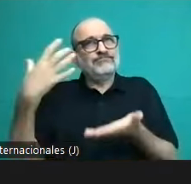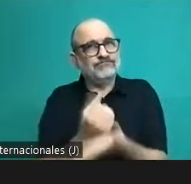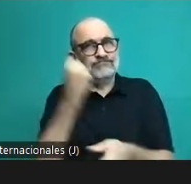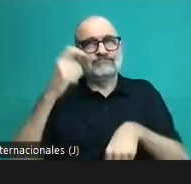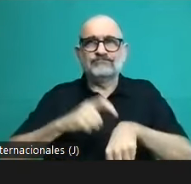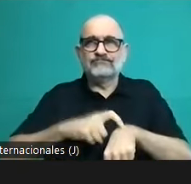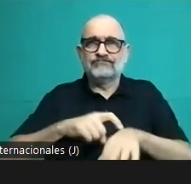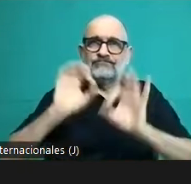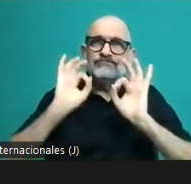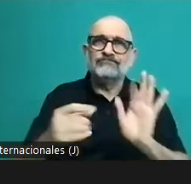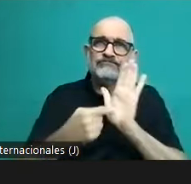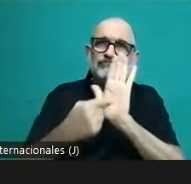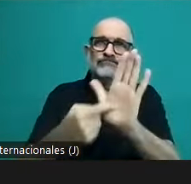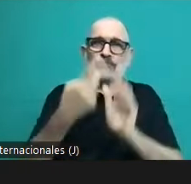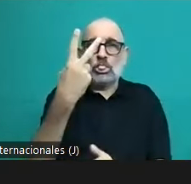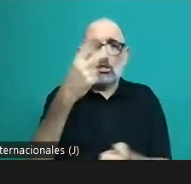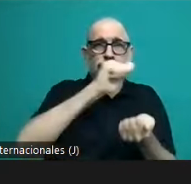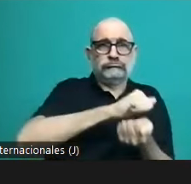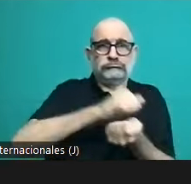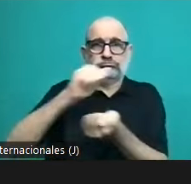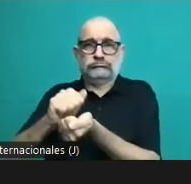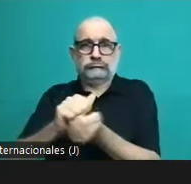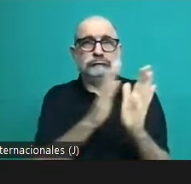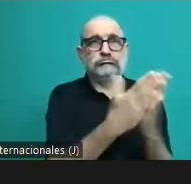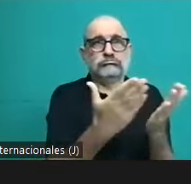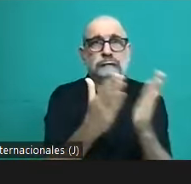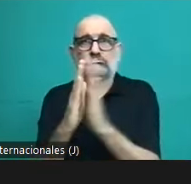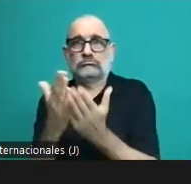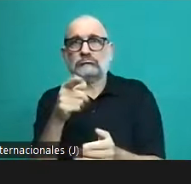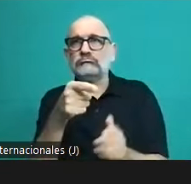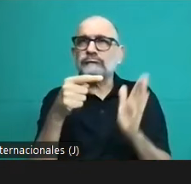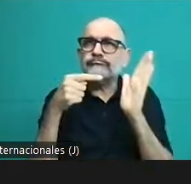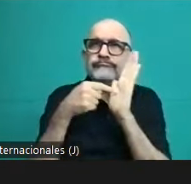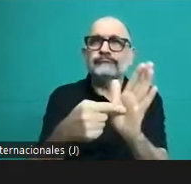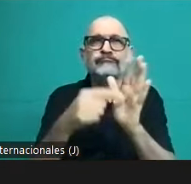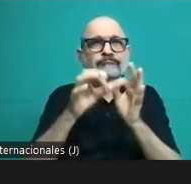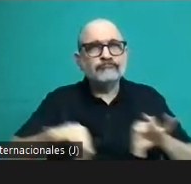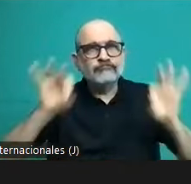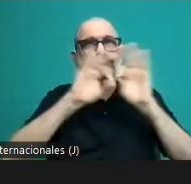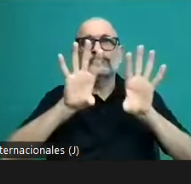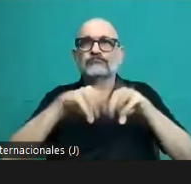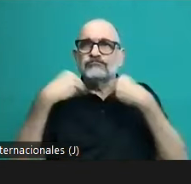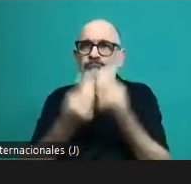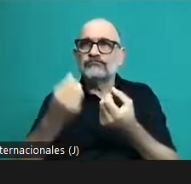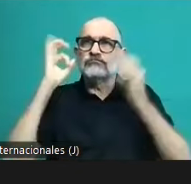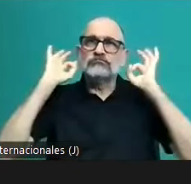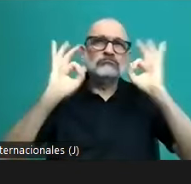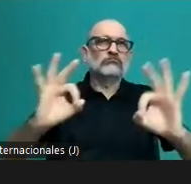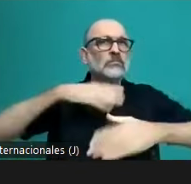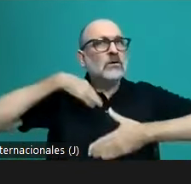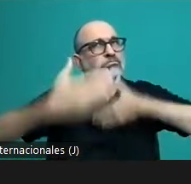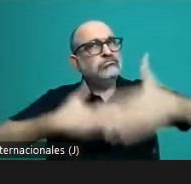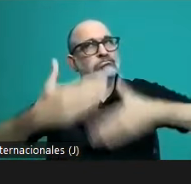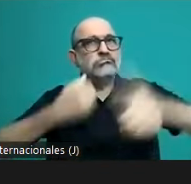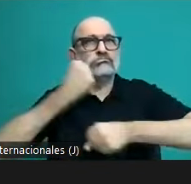a large production of the last 2 or 3 years. The first being the publication that is related to analyzing